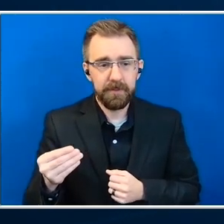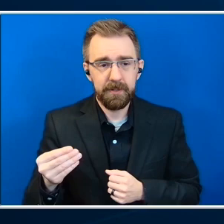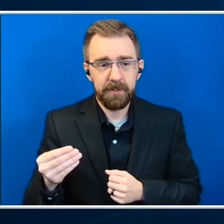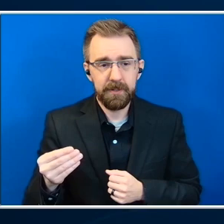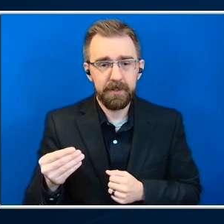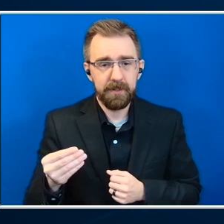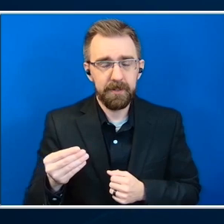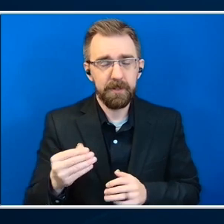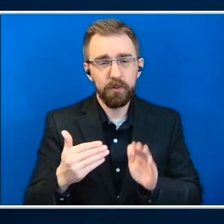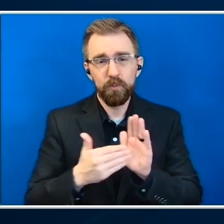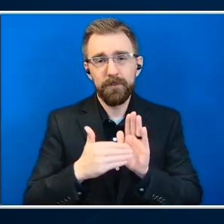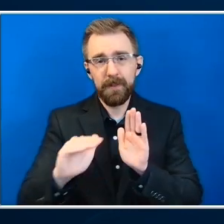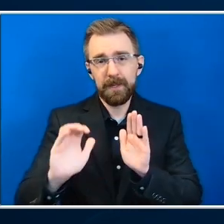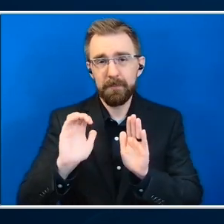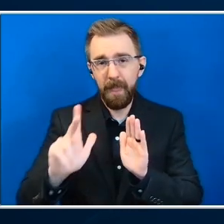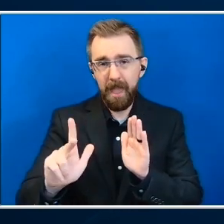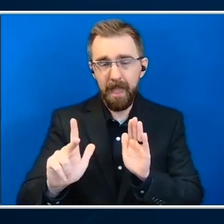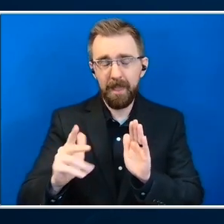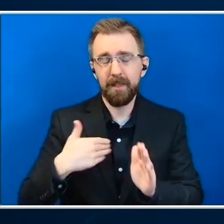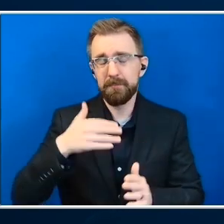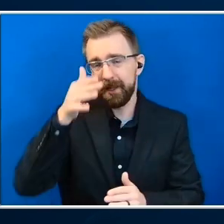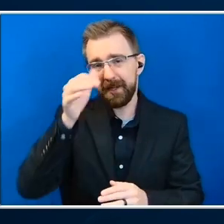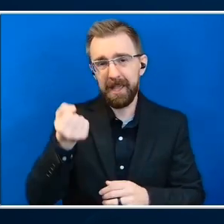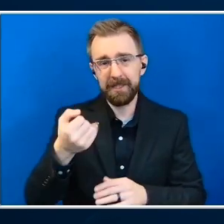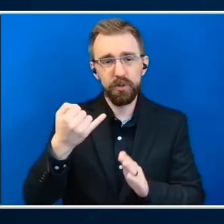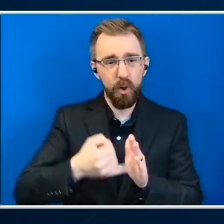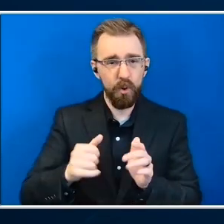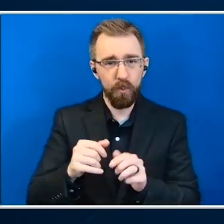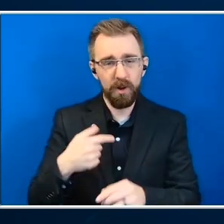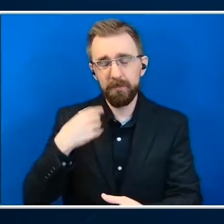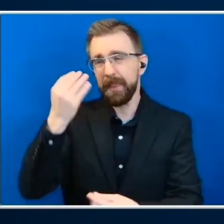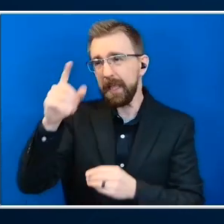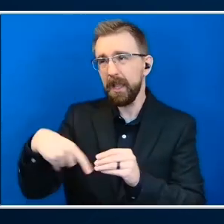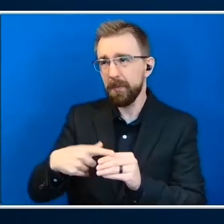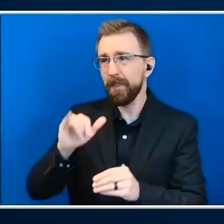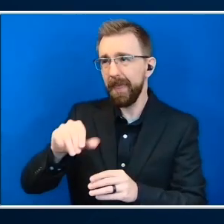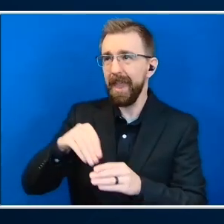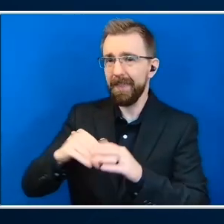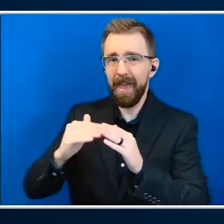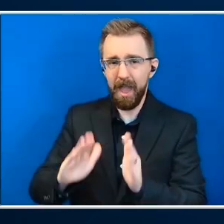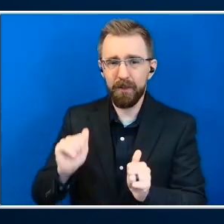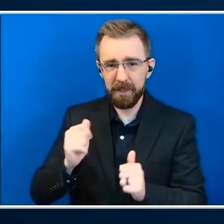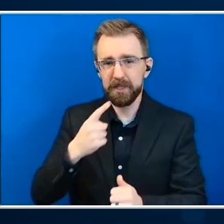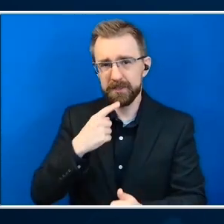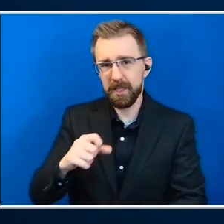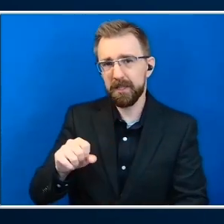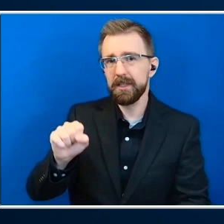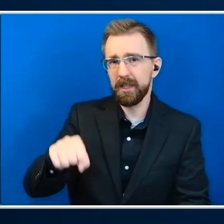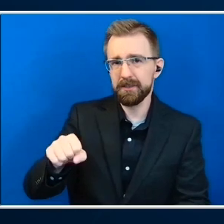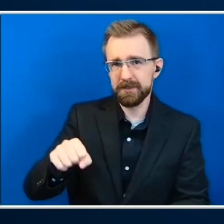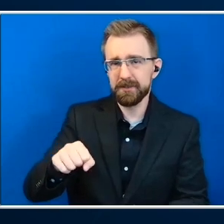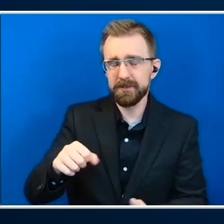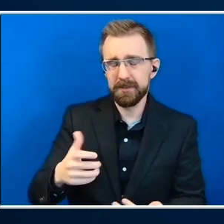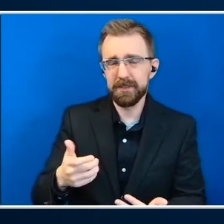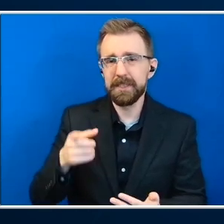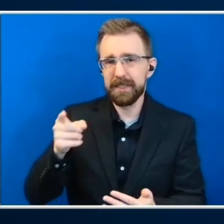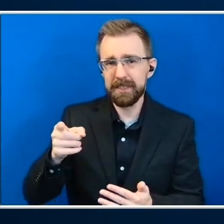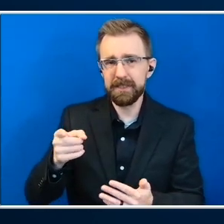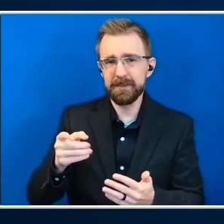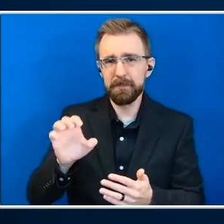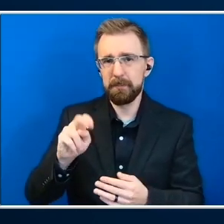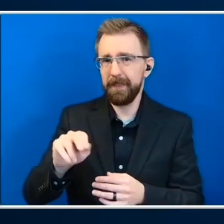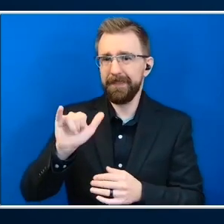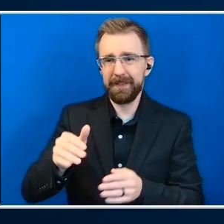reflecting back on my dad's artwork that's still in the house, I could say yes. He has been this person